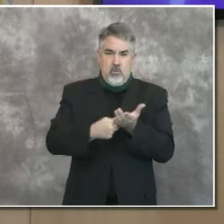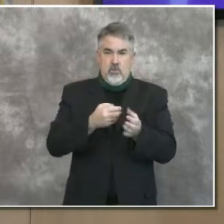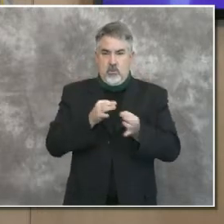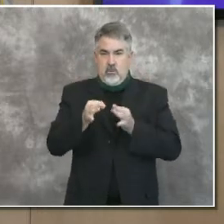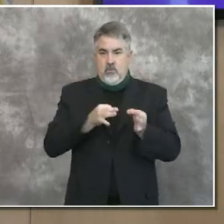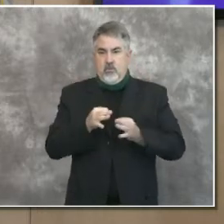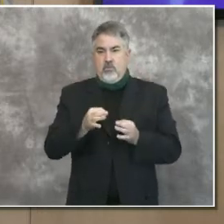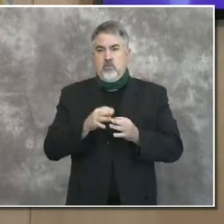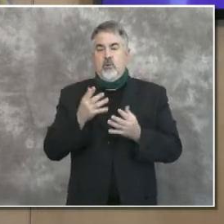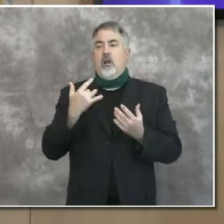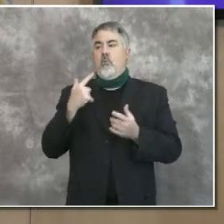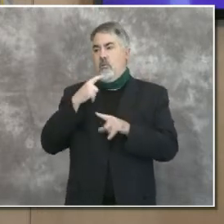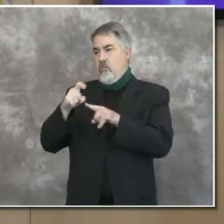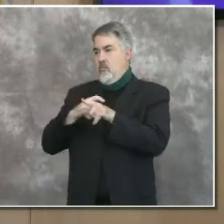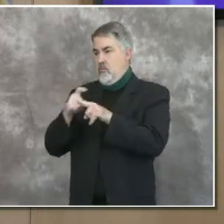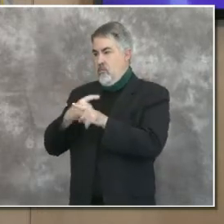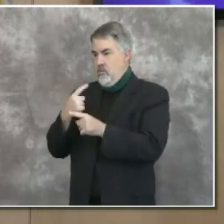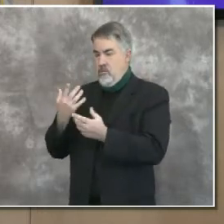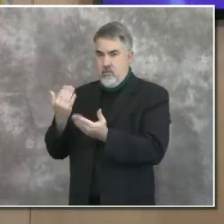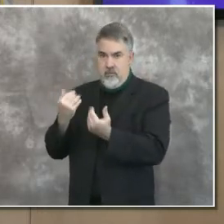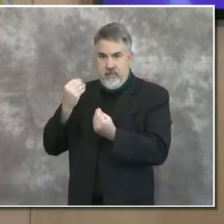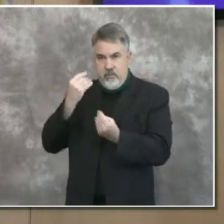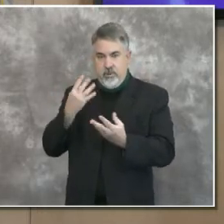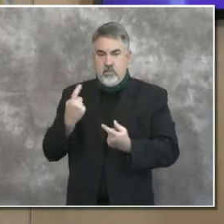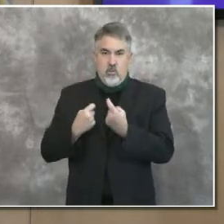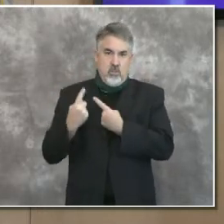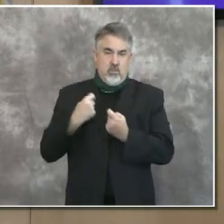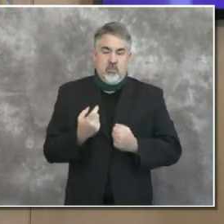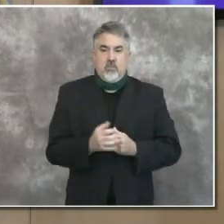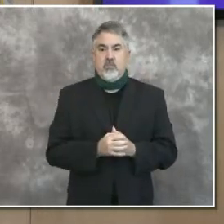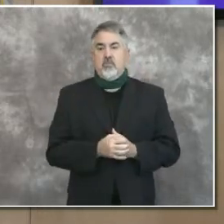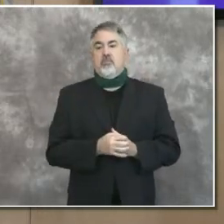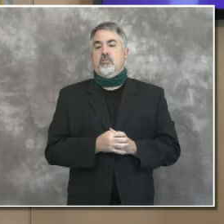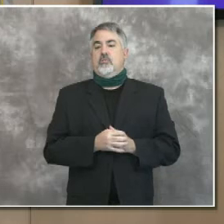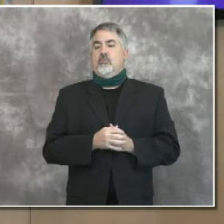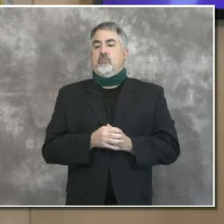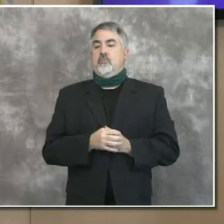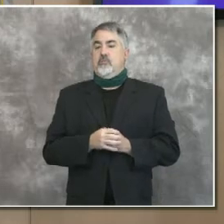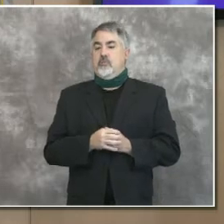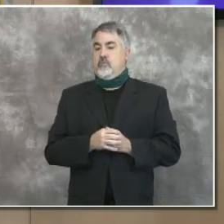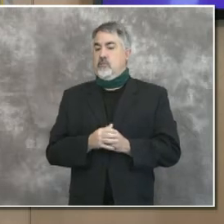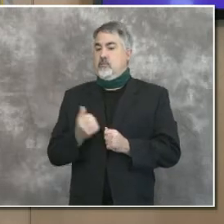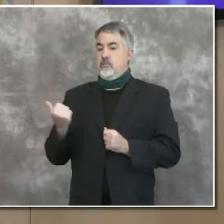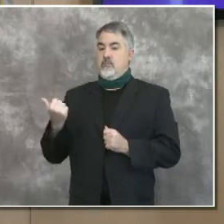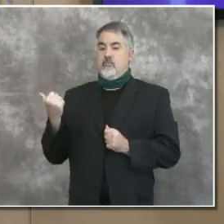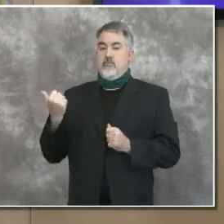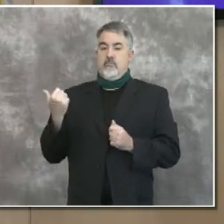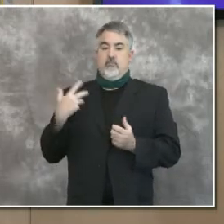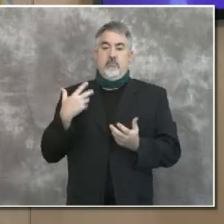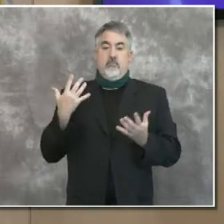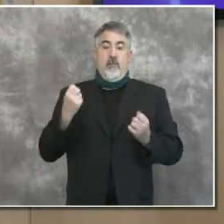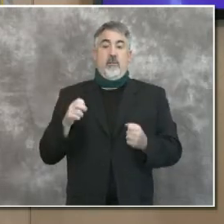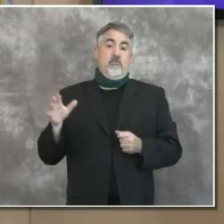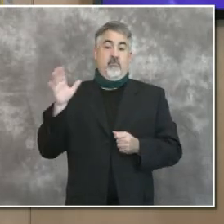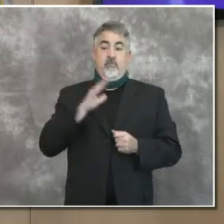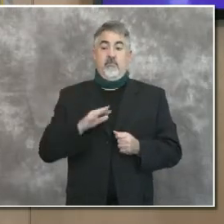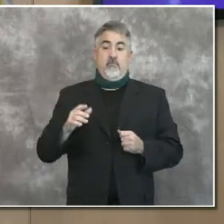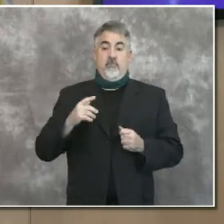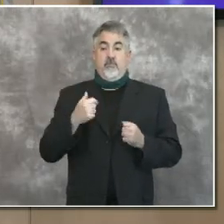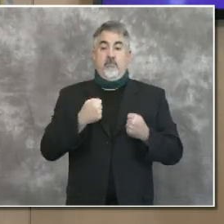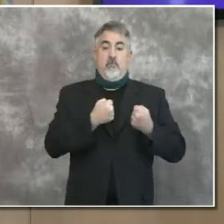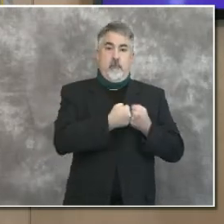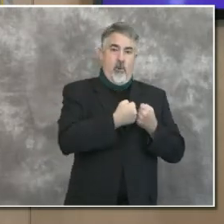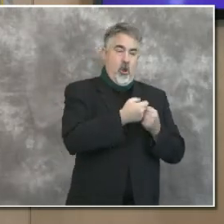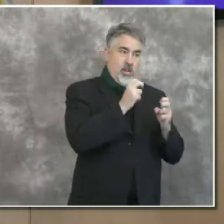As we all know, San Diego is fortunate to have a part of the border mega region with our neighbors to the south.